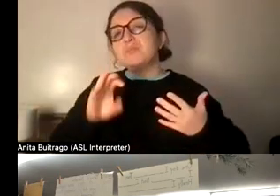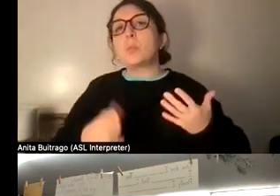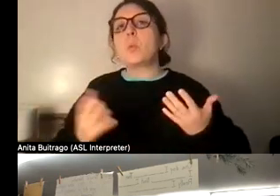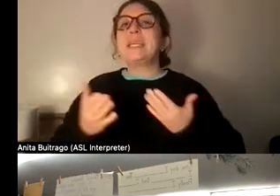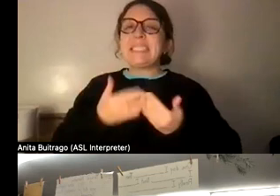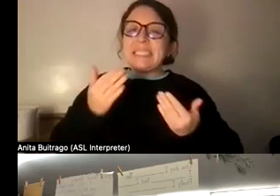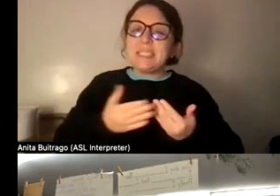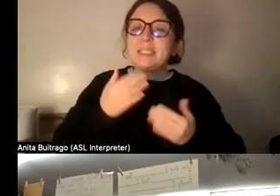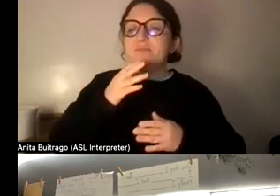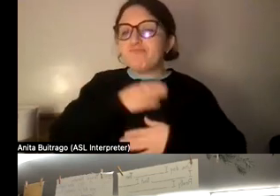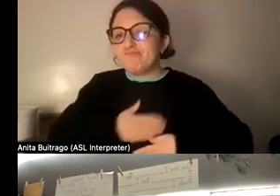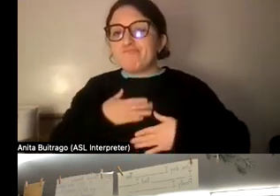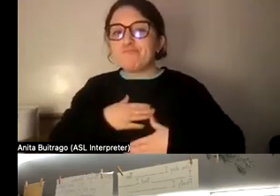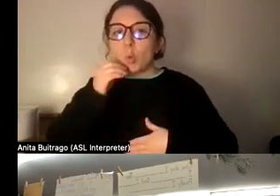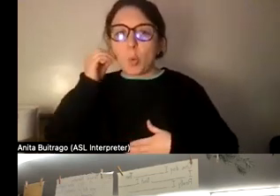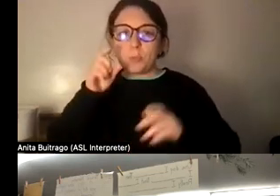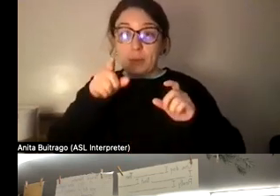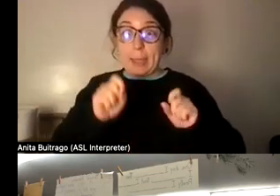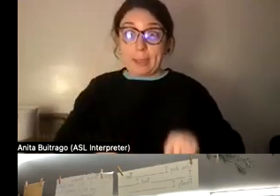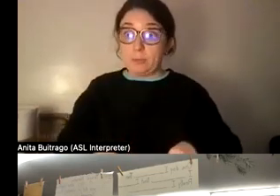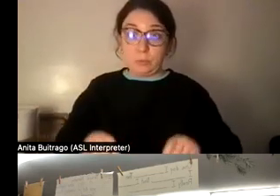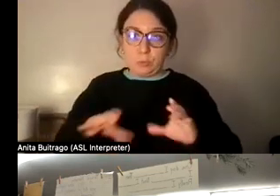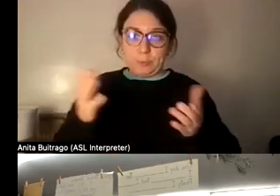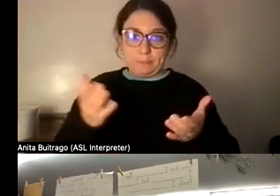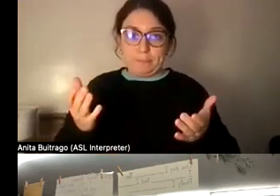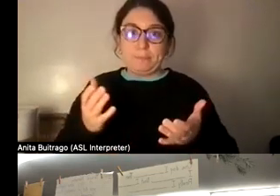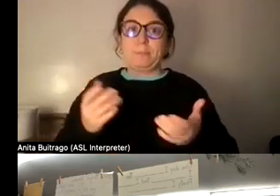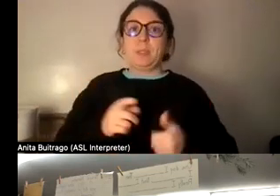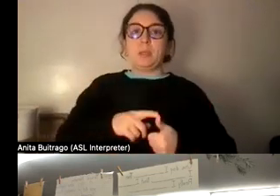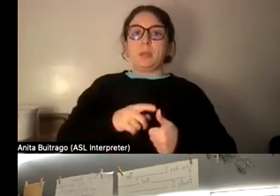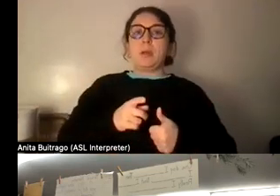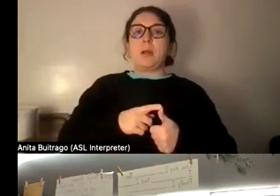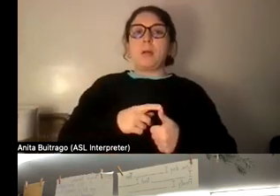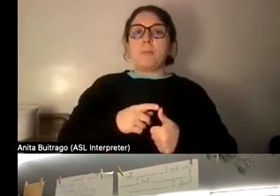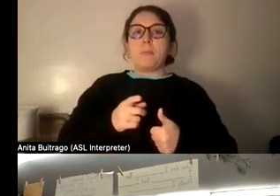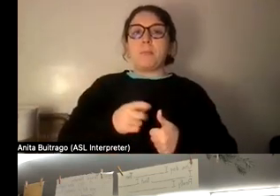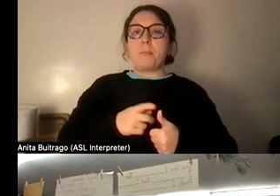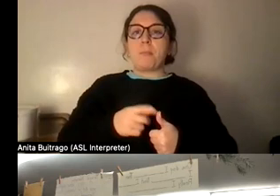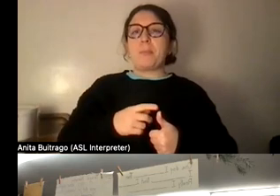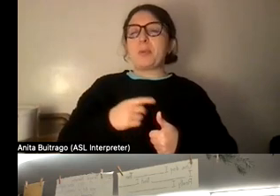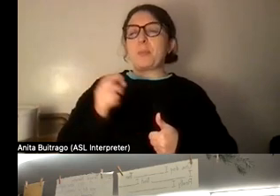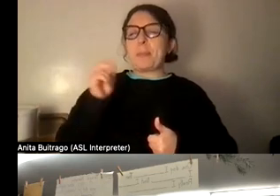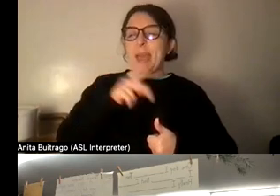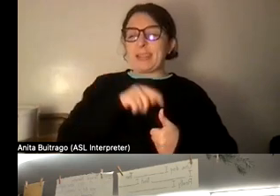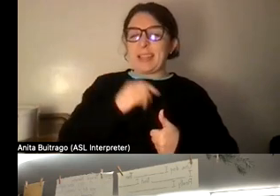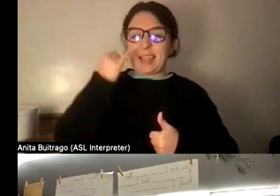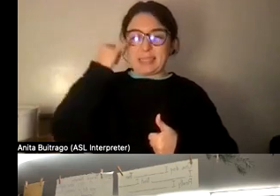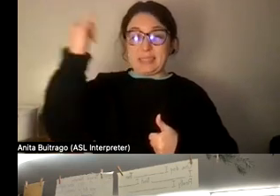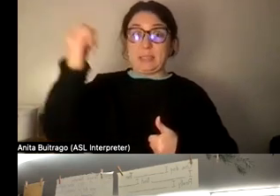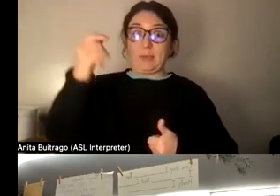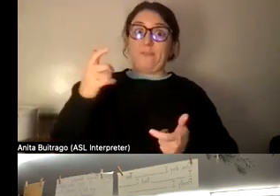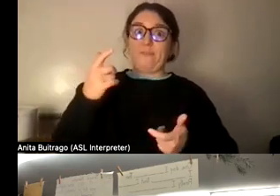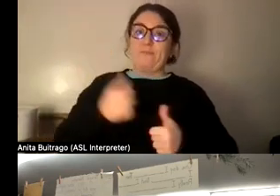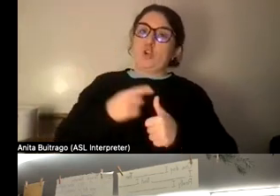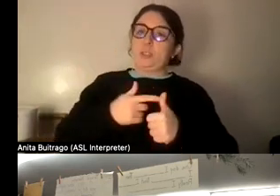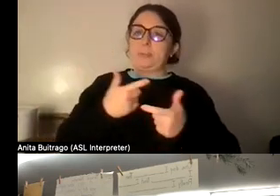is, like we said, we go back to our big ideas. This was our first big idea, was read to your